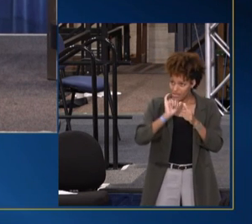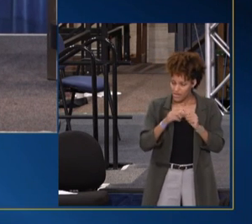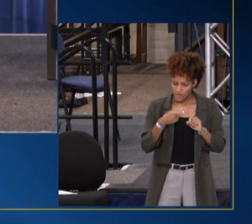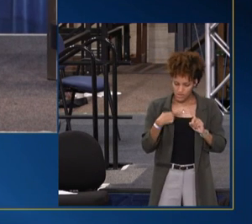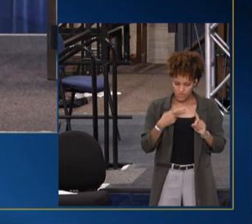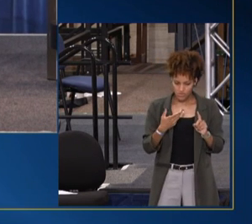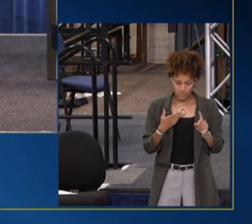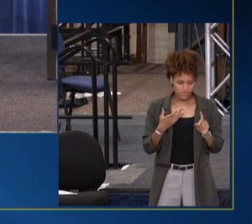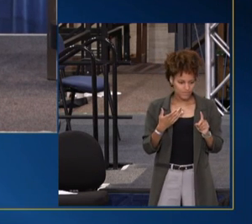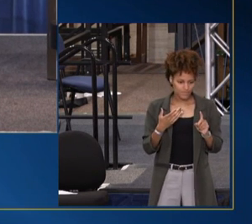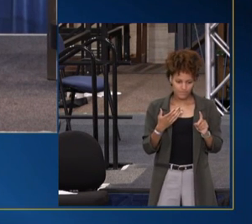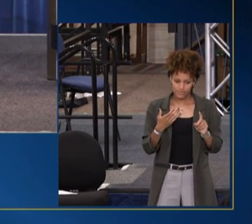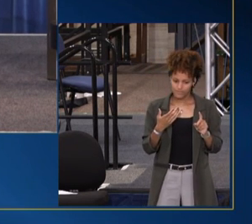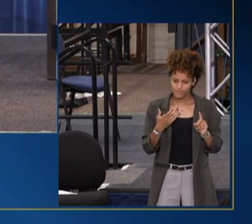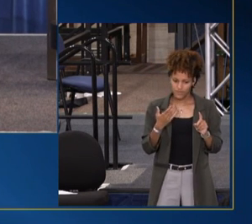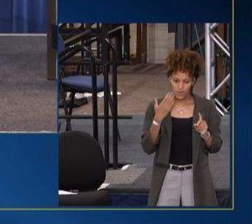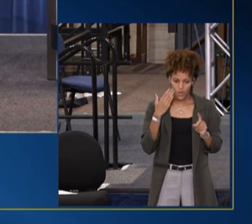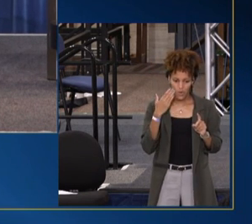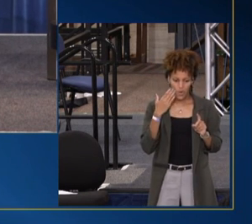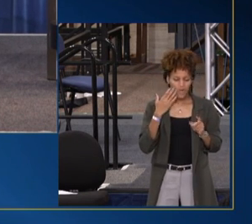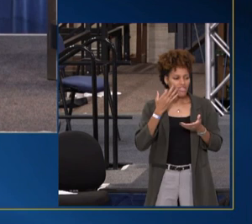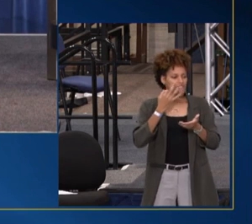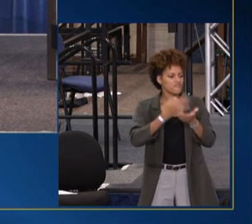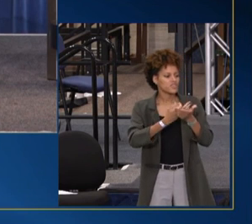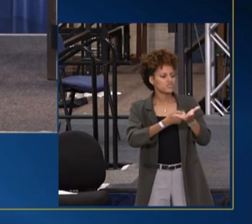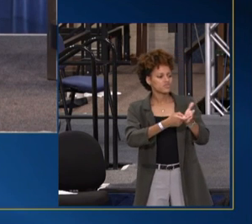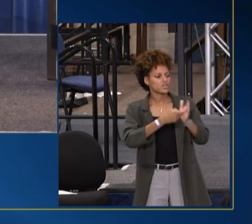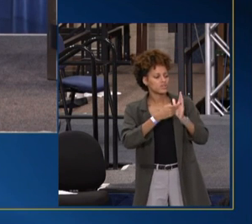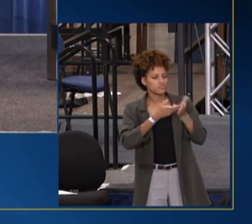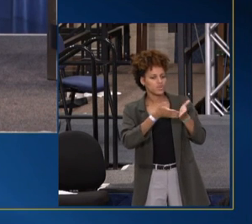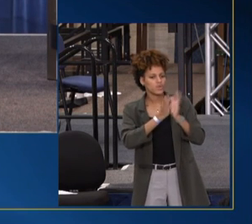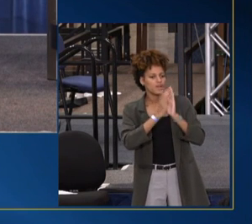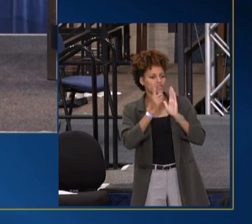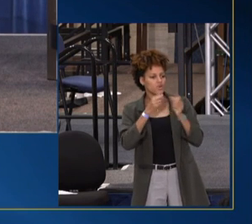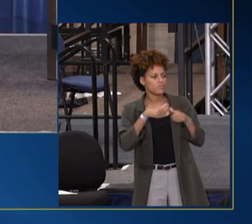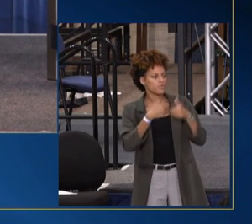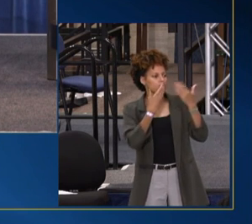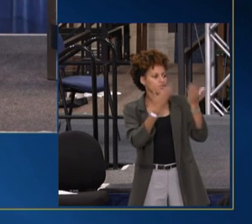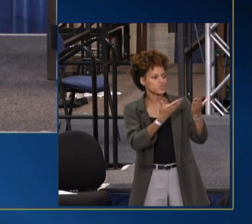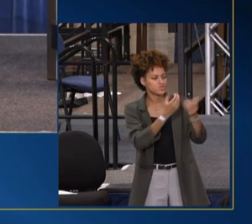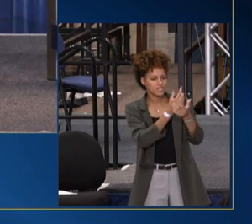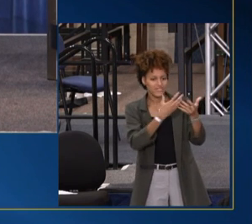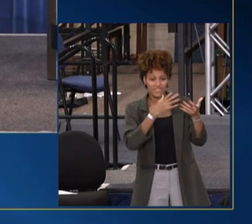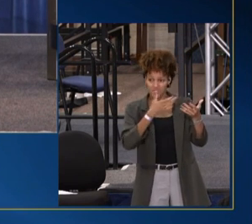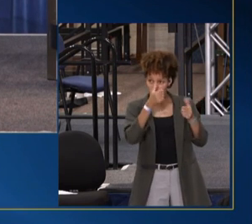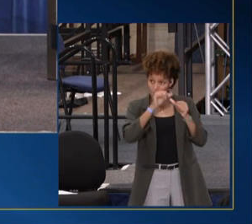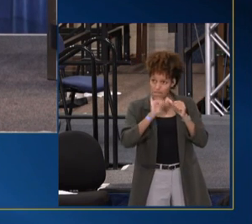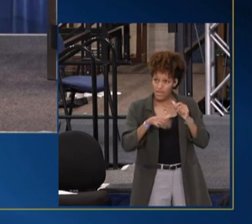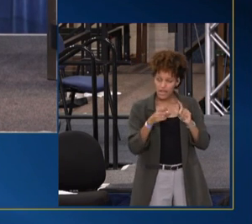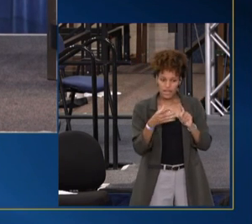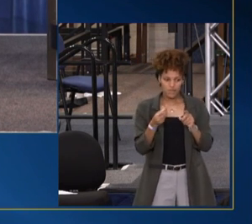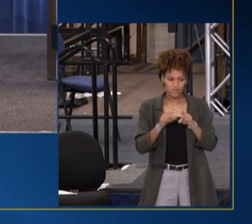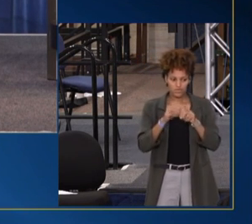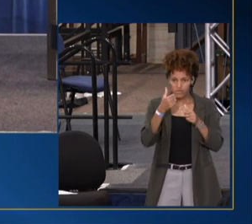you're putting out the funding request for proposals, and remember that when